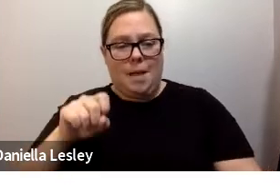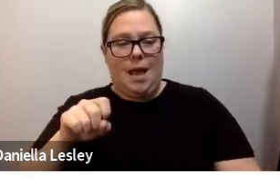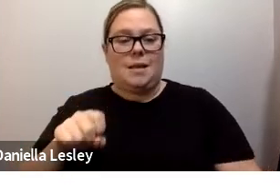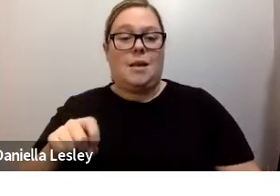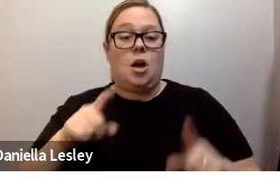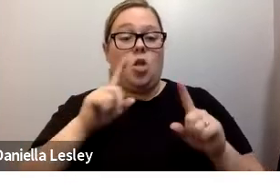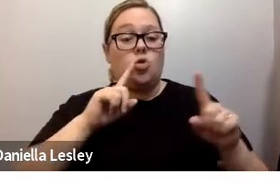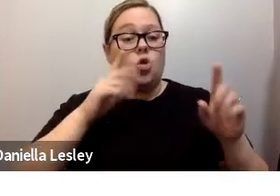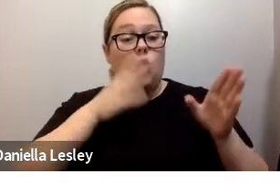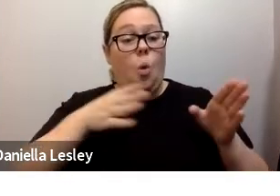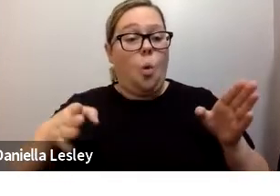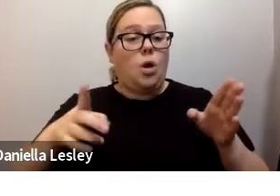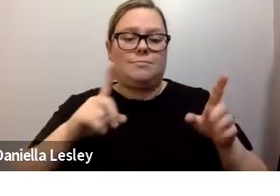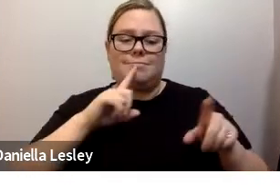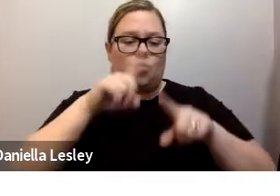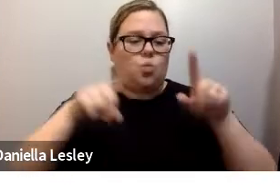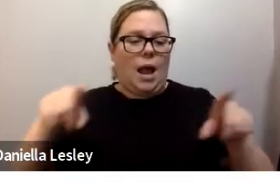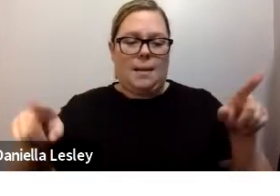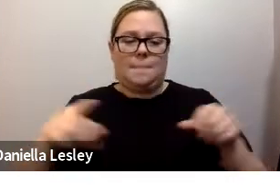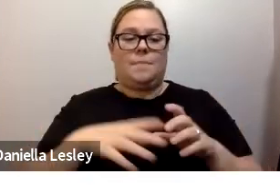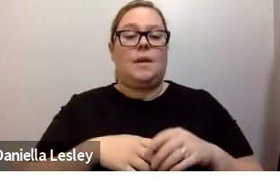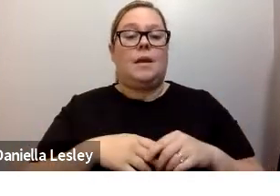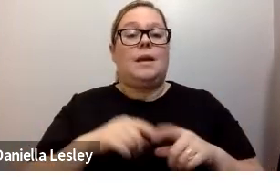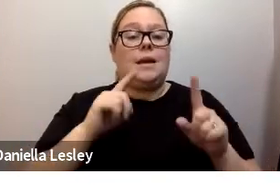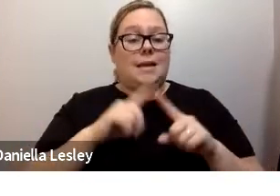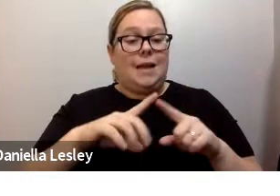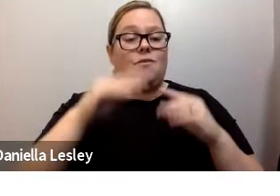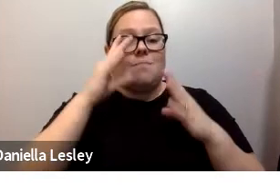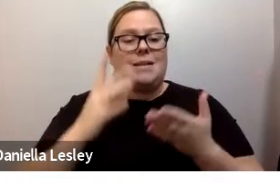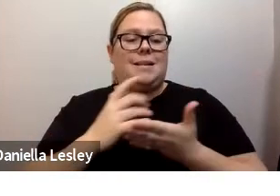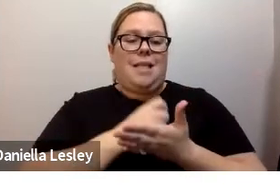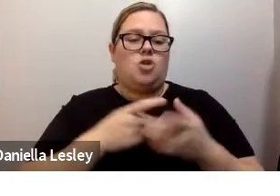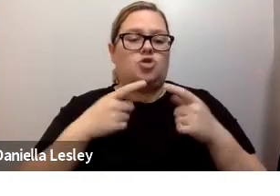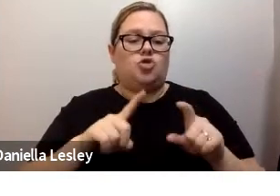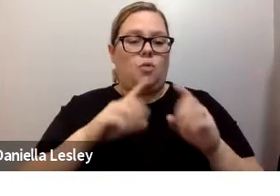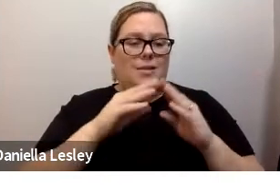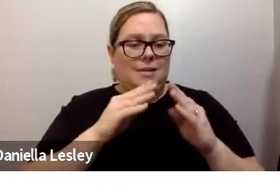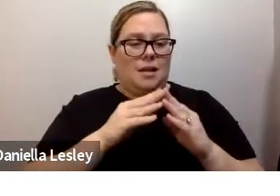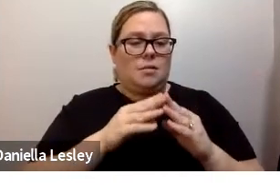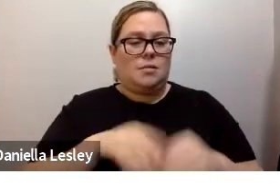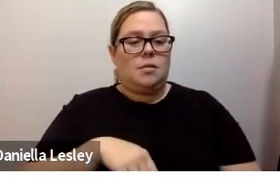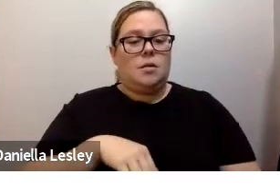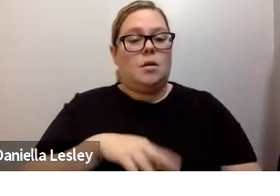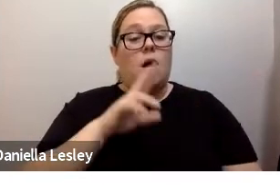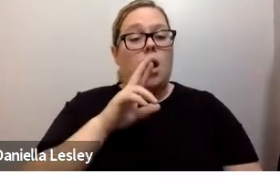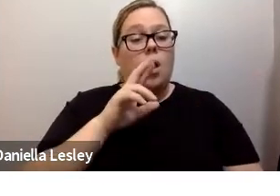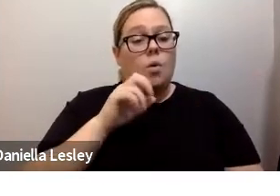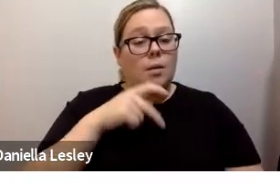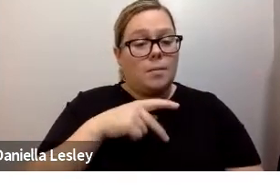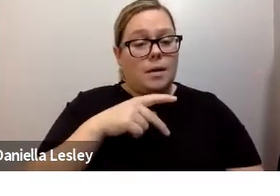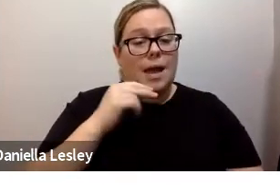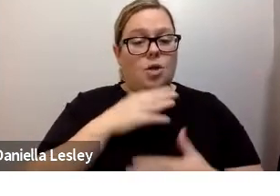randomized. A series of measures are collected during the sessions. RPE and enjoyment are collected after each